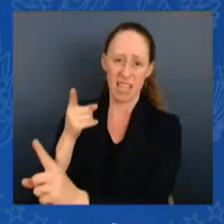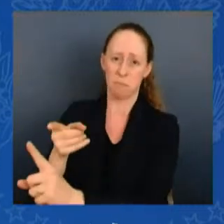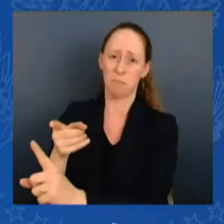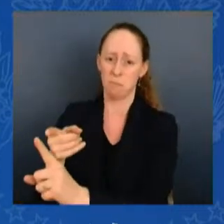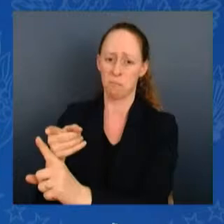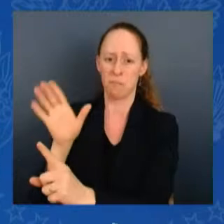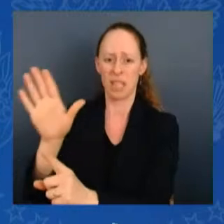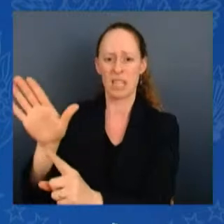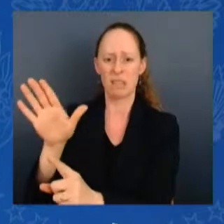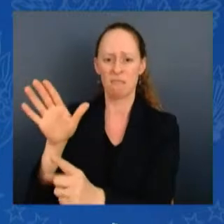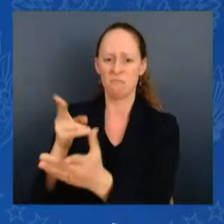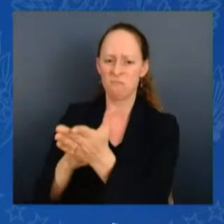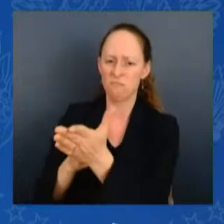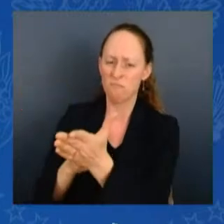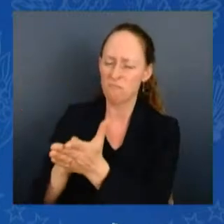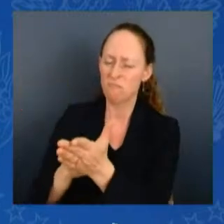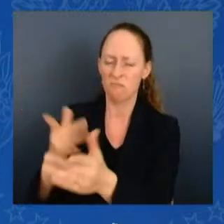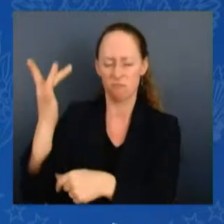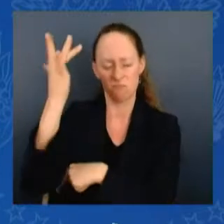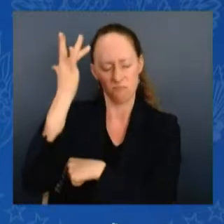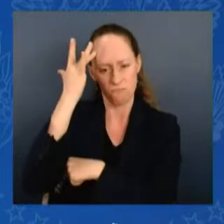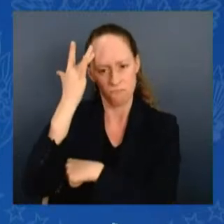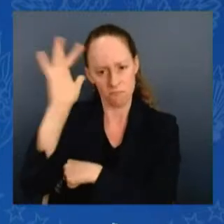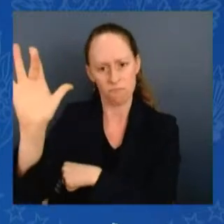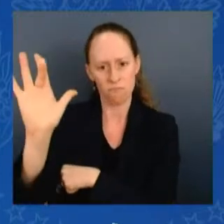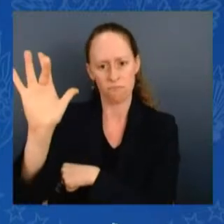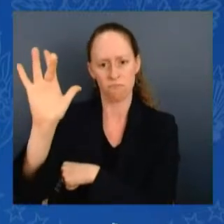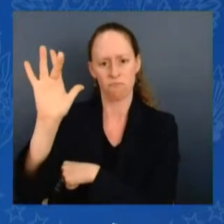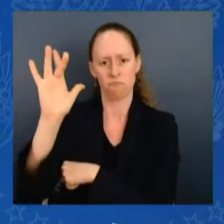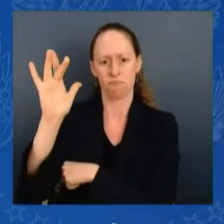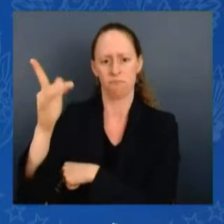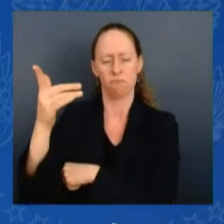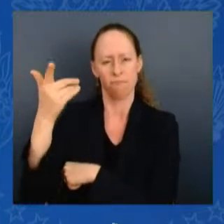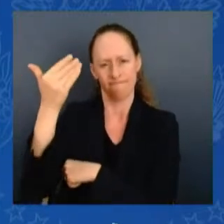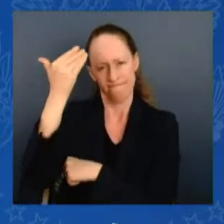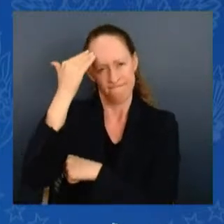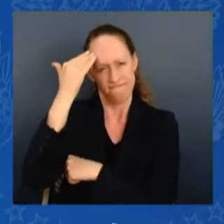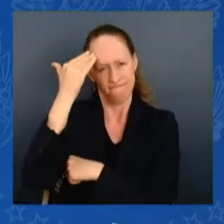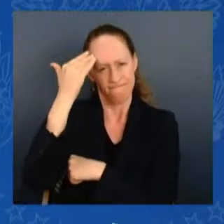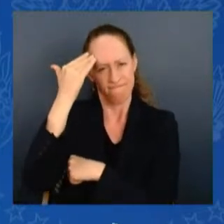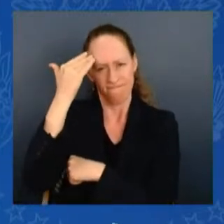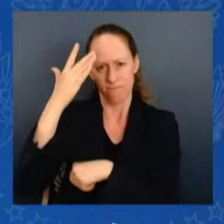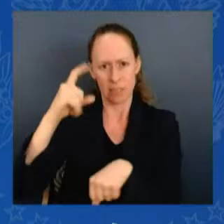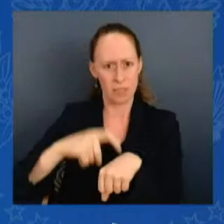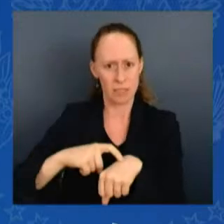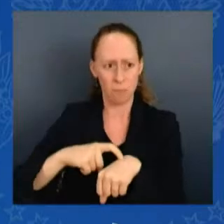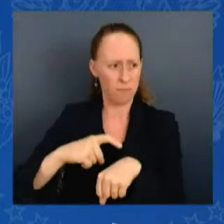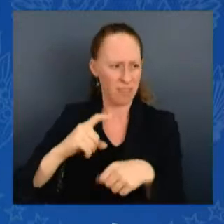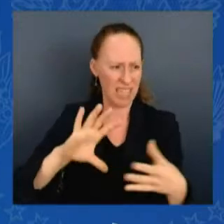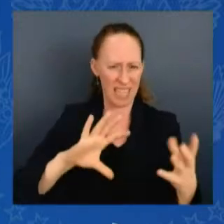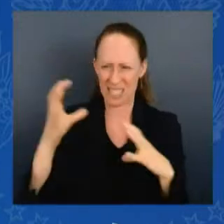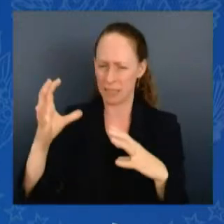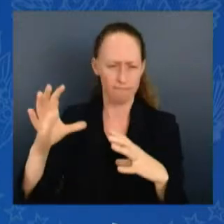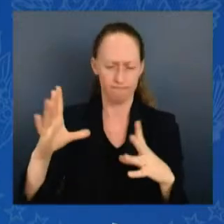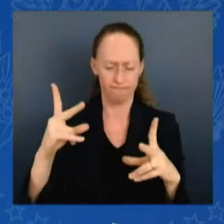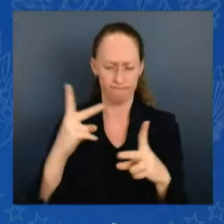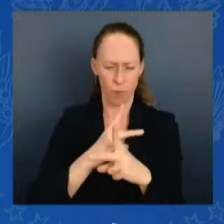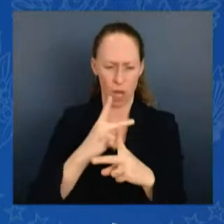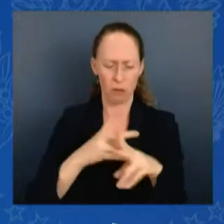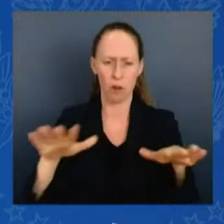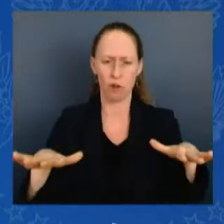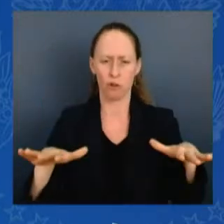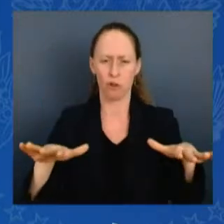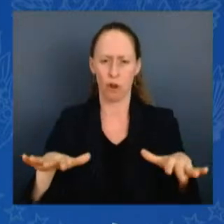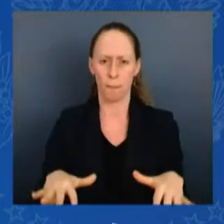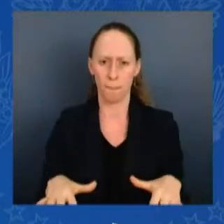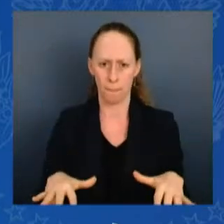rigor, a calm temperament in a moment of crisis, a consummate diplomat who works with leaders across the political